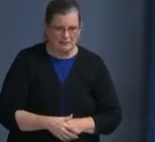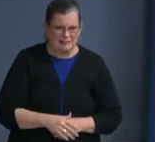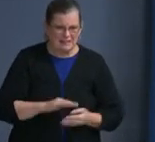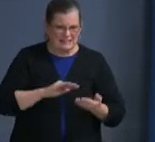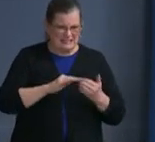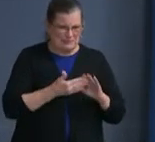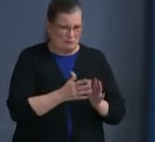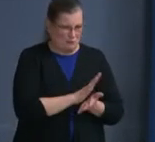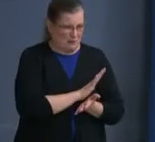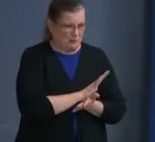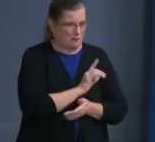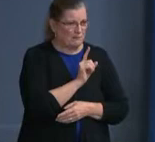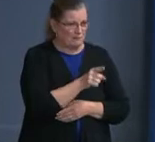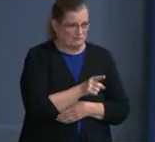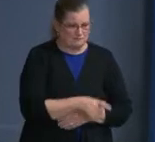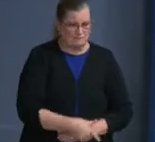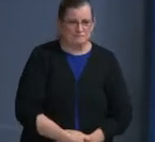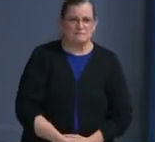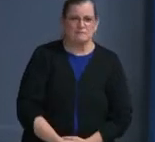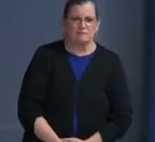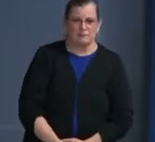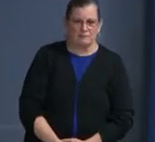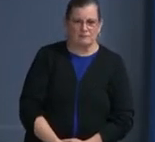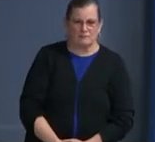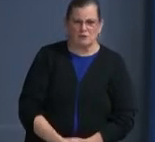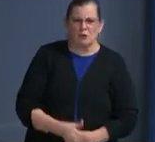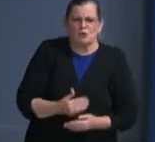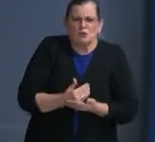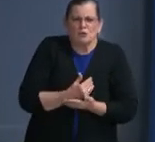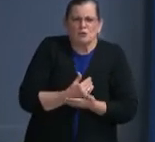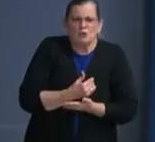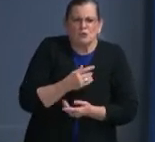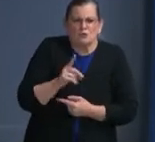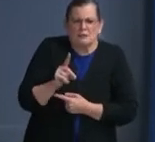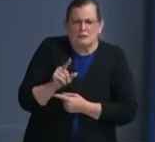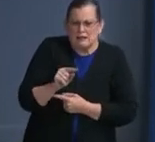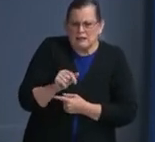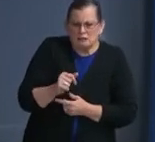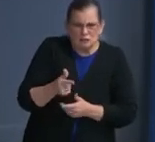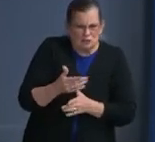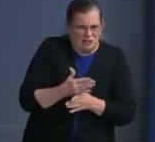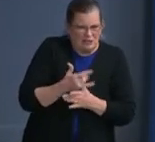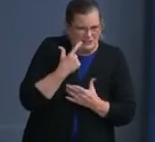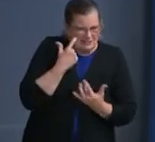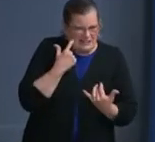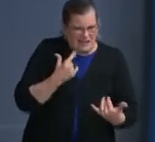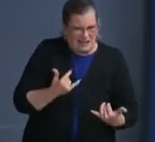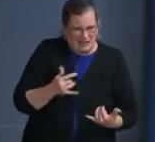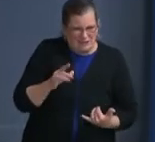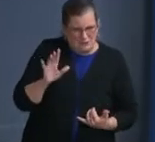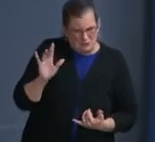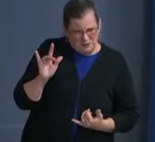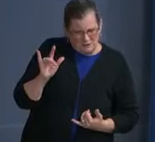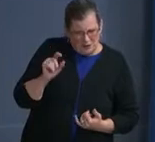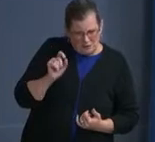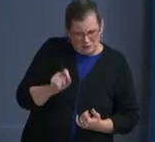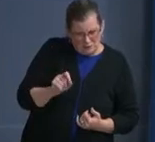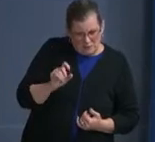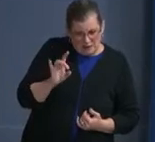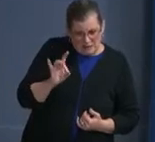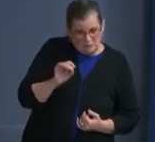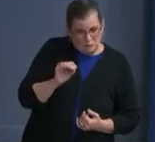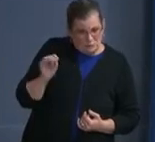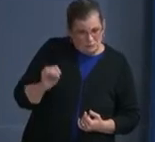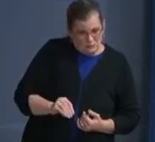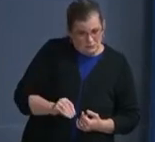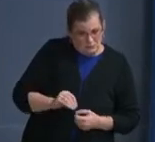you for having me today. So the new data that you shared today says that 25.8% of